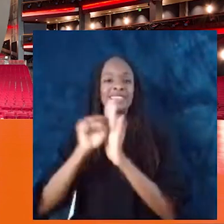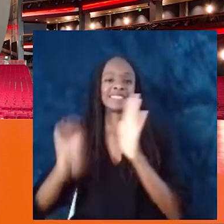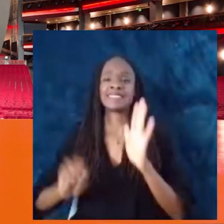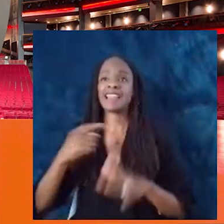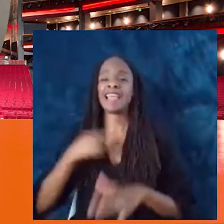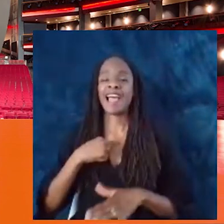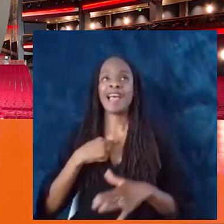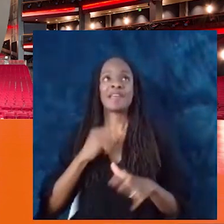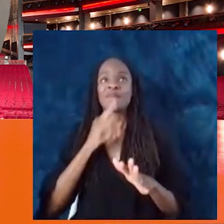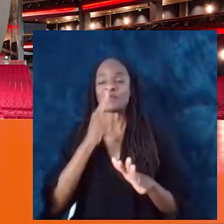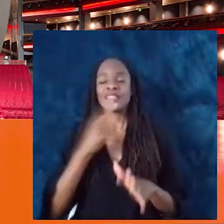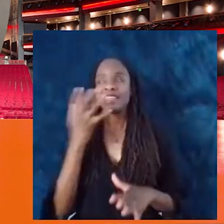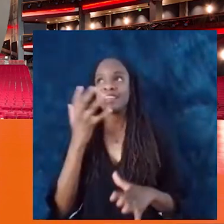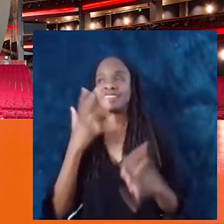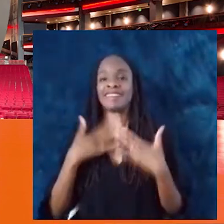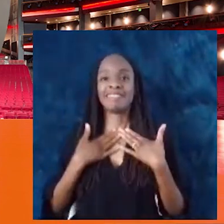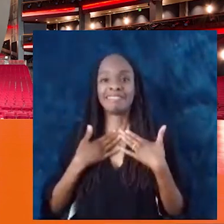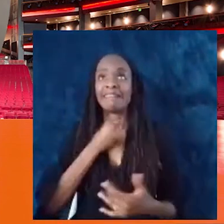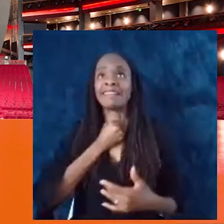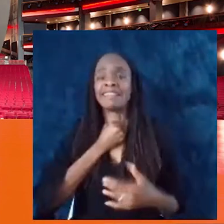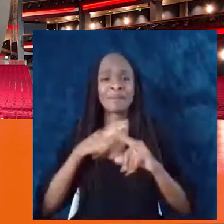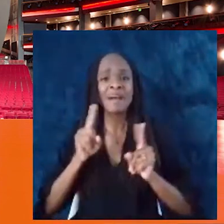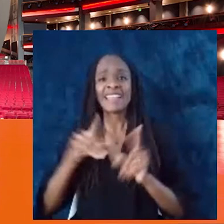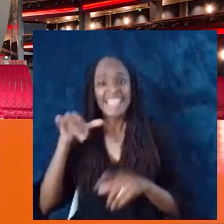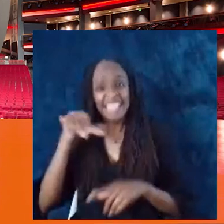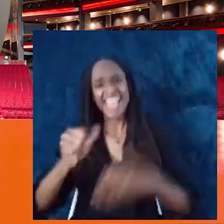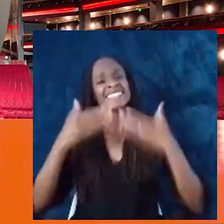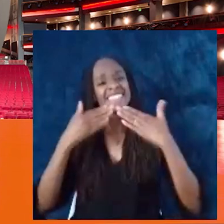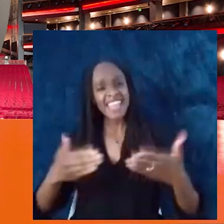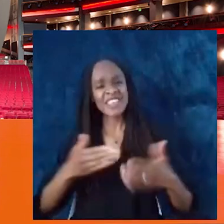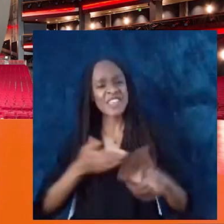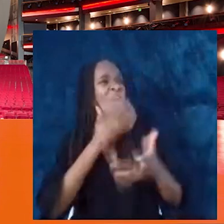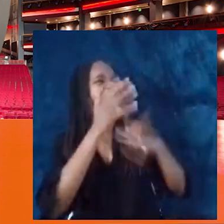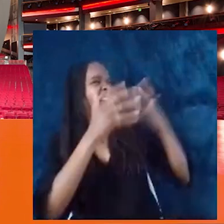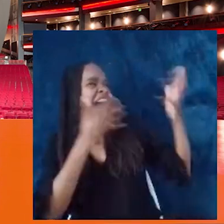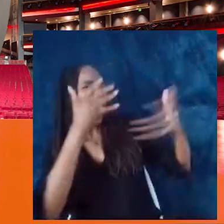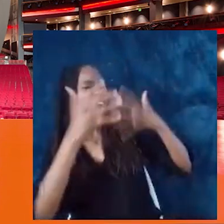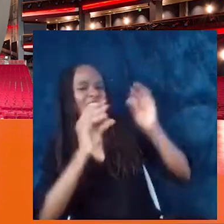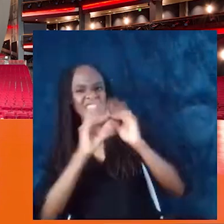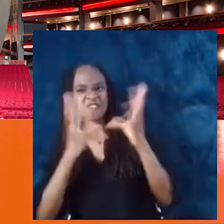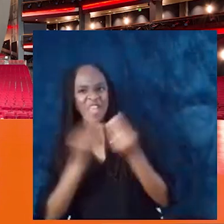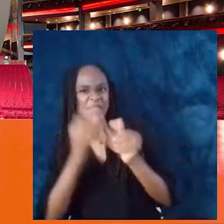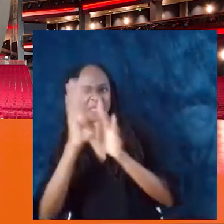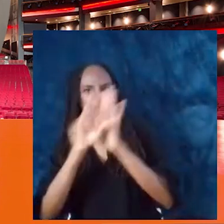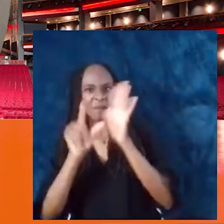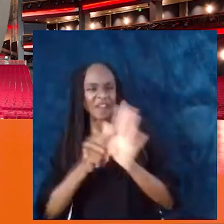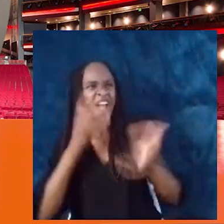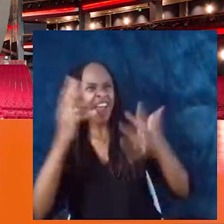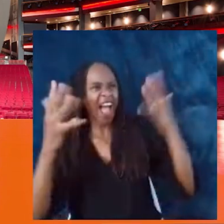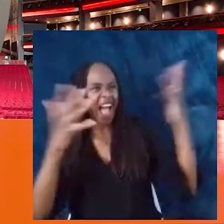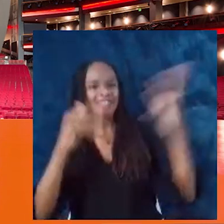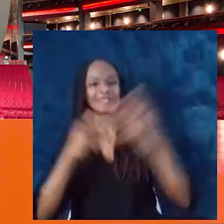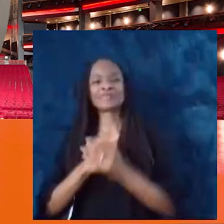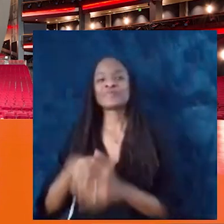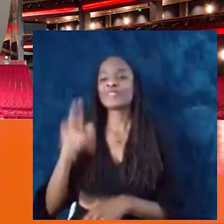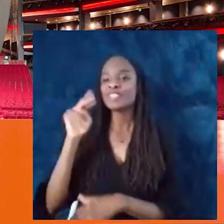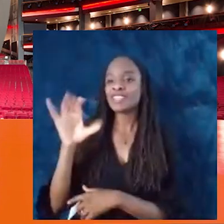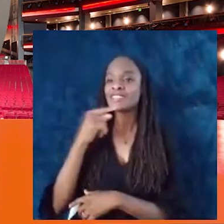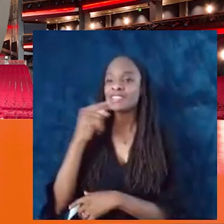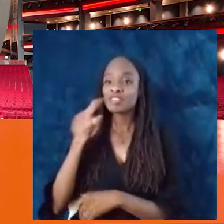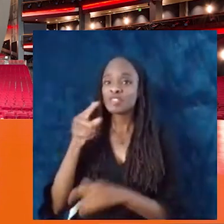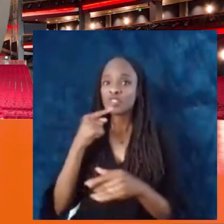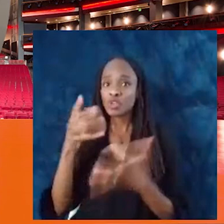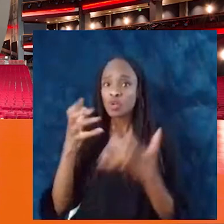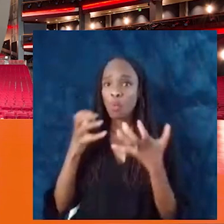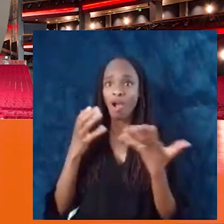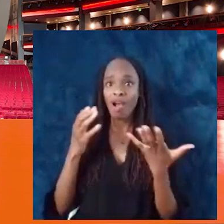kind of speechless, but yes, thank you. Thank you. Oh, Well, you know, real quick, I mean, you said you want to be here